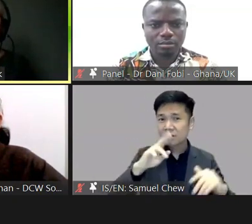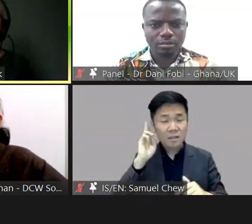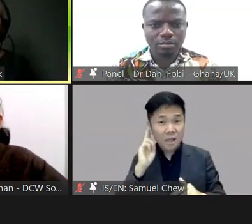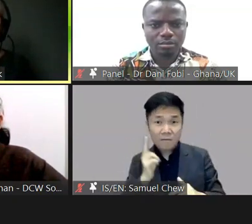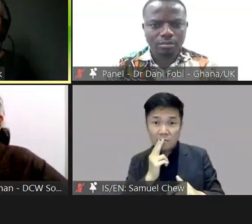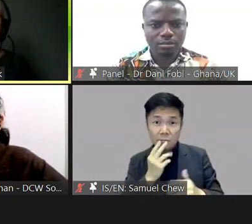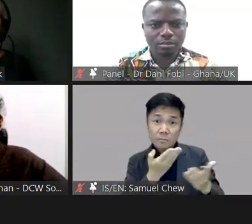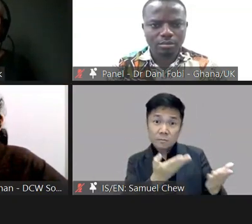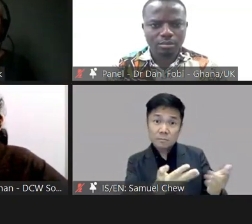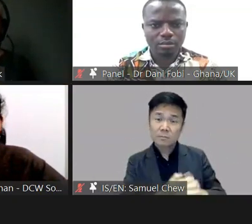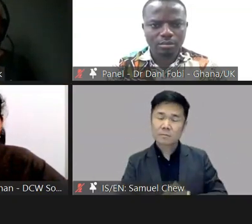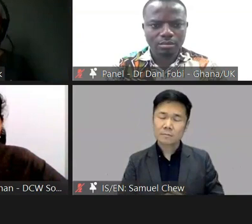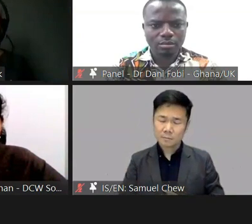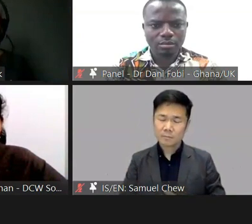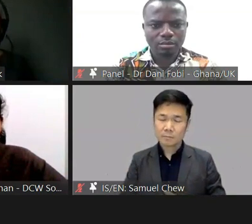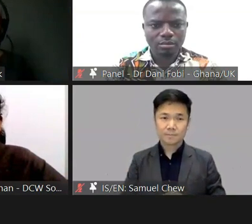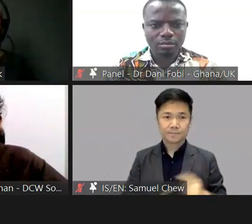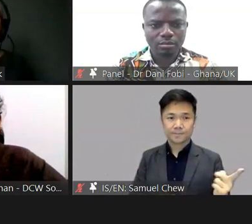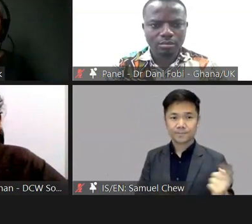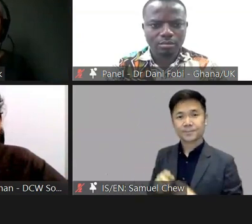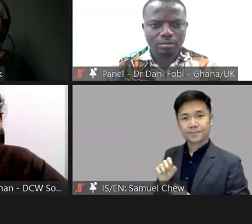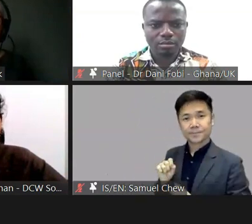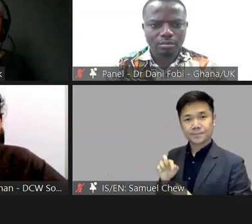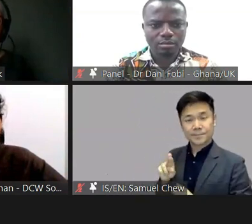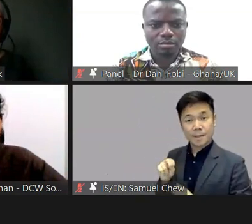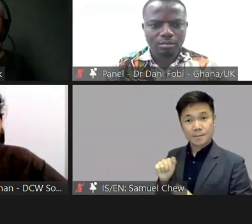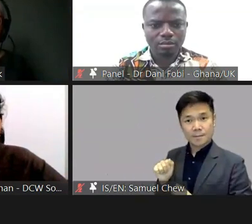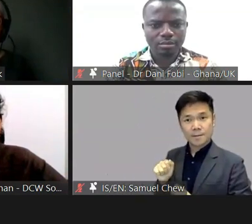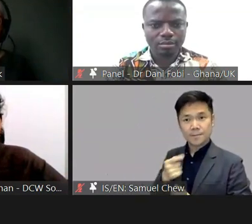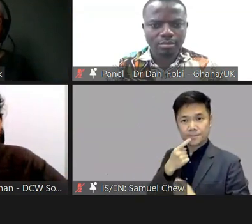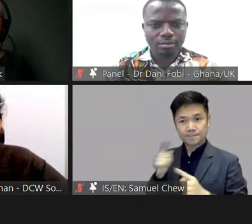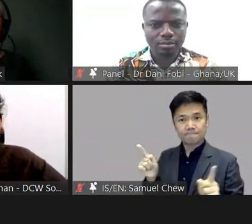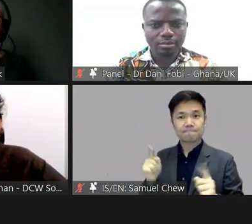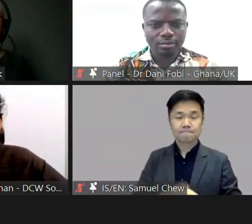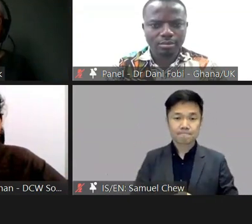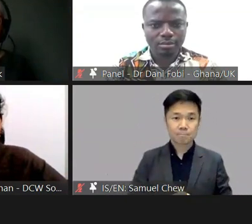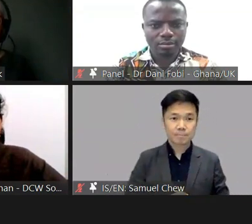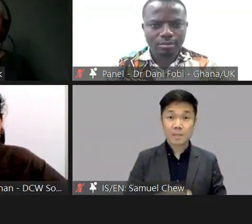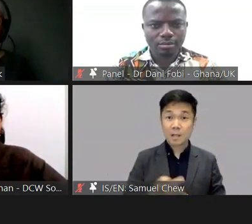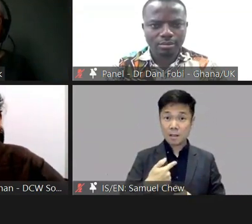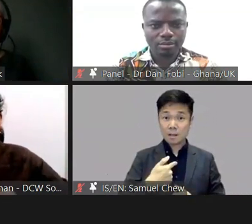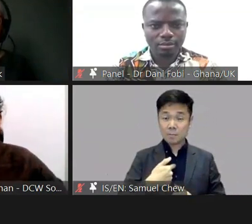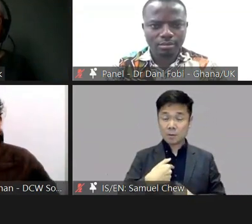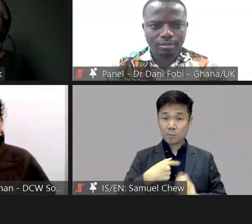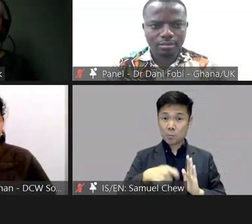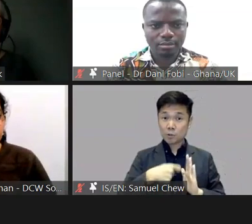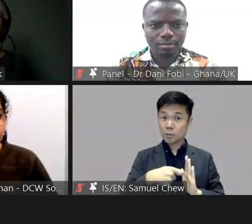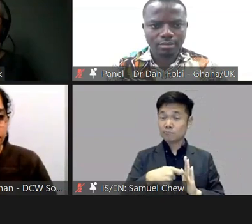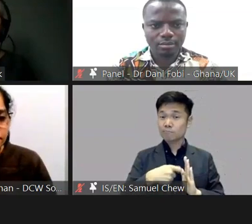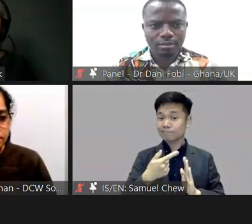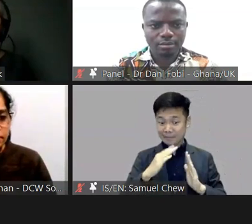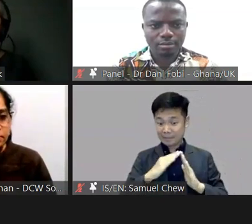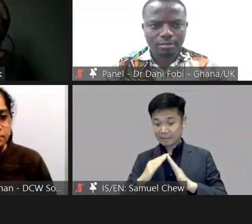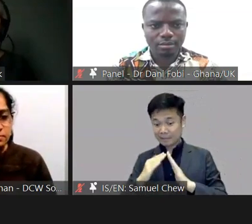Okay, in our project, we work in rural areas, so there are lots of